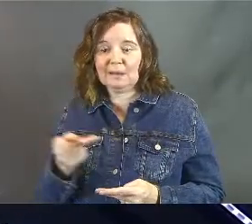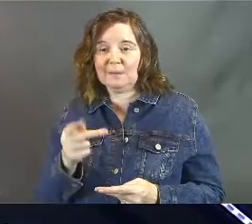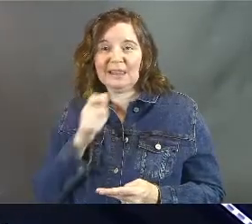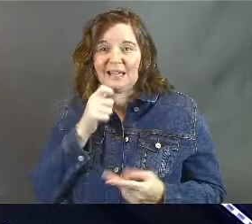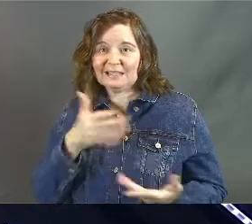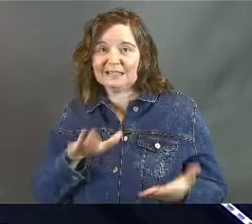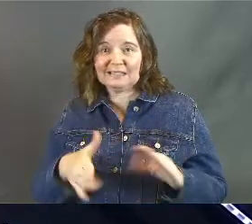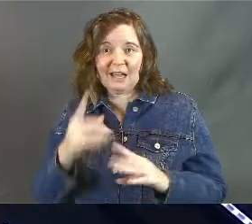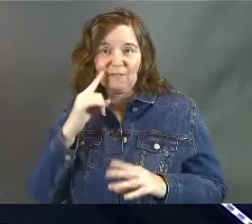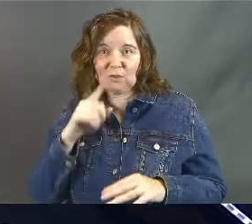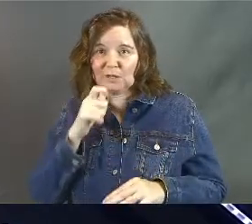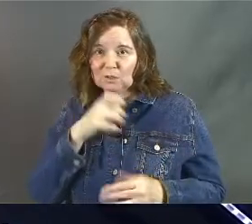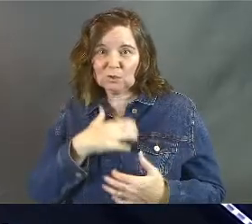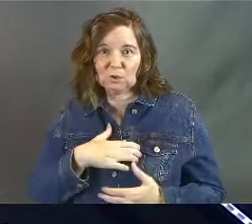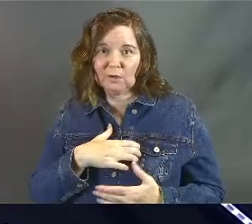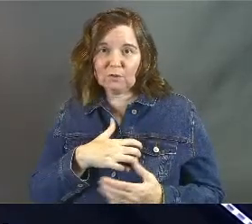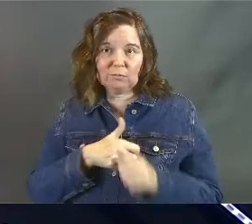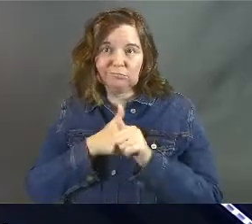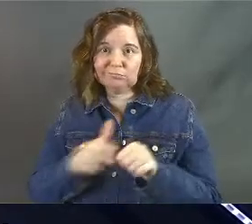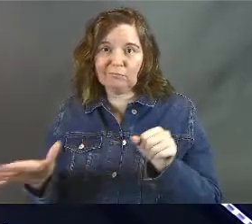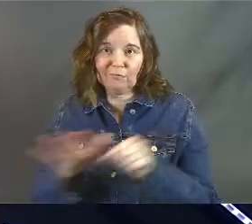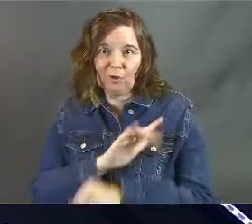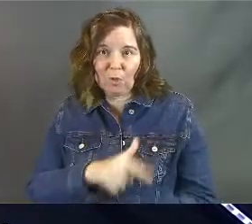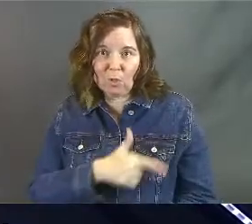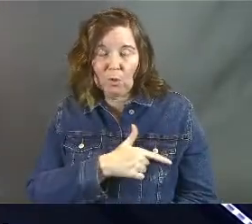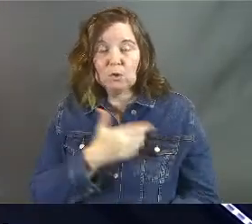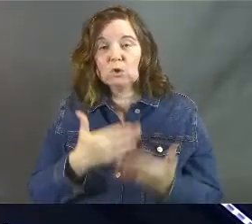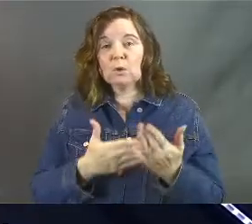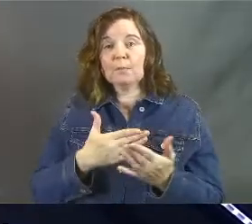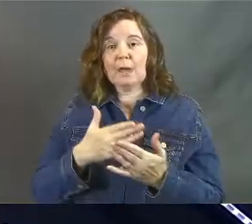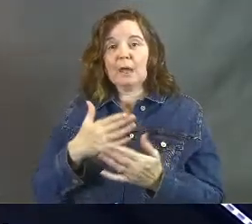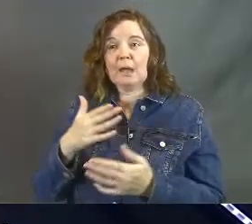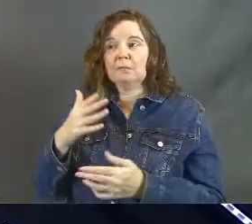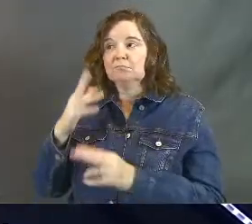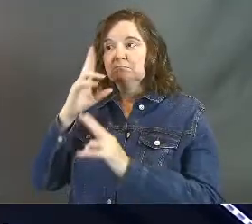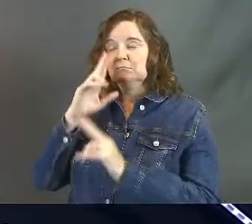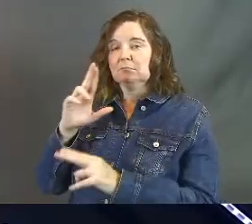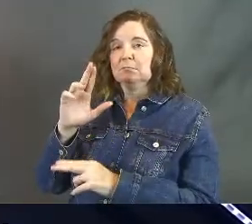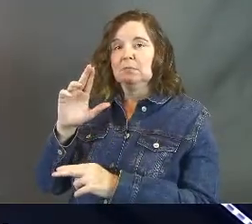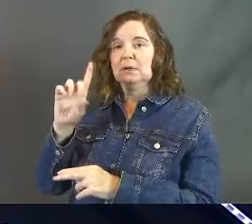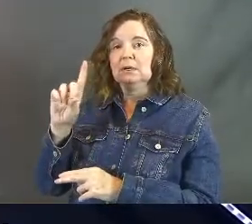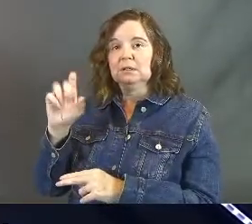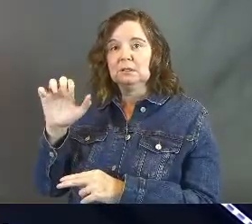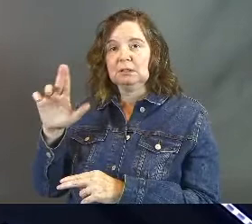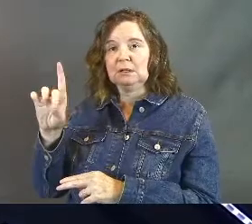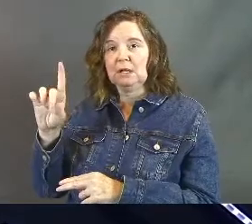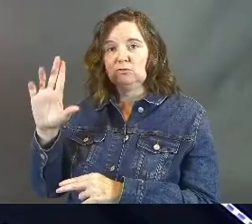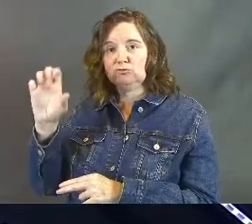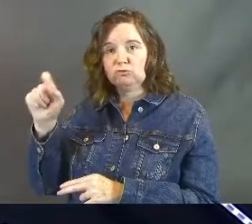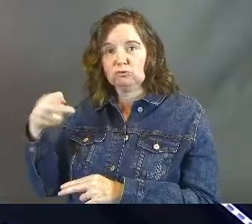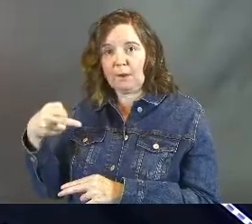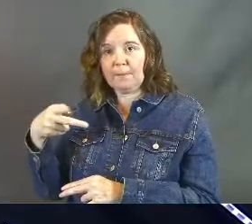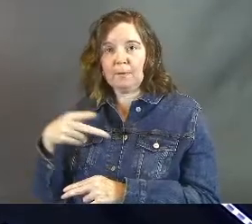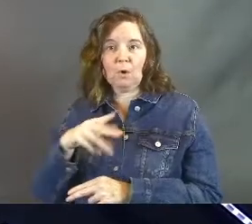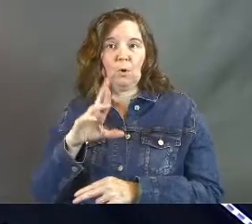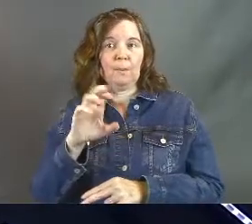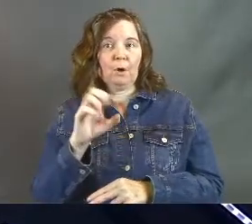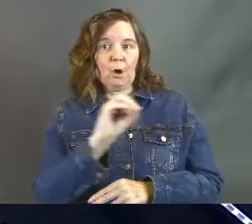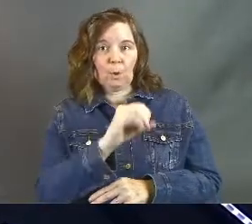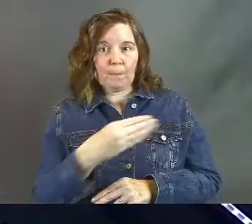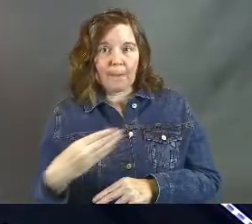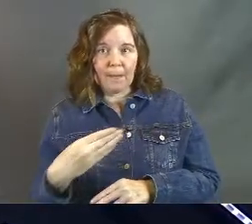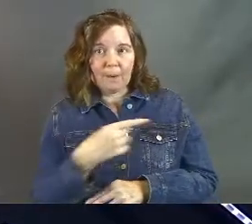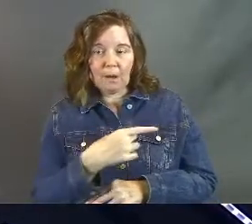for you, so they do not deserve your ultimate loyalty. You might admire Donald Trump. You might admire Barack Obama, but they did not die for